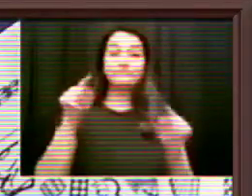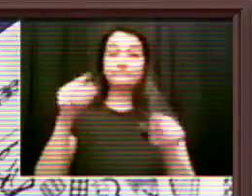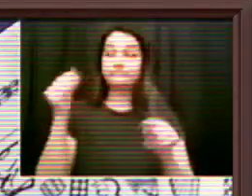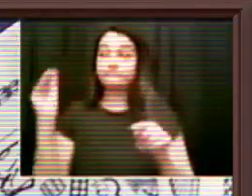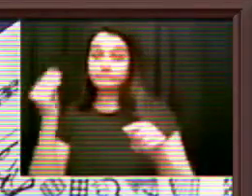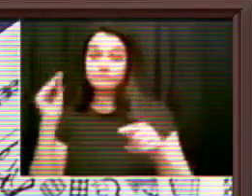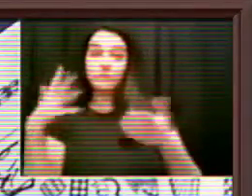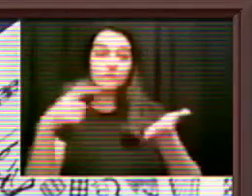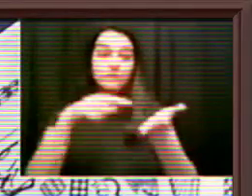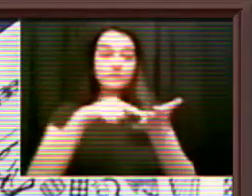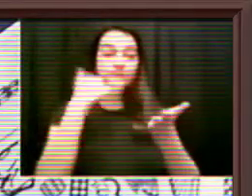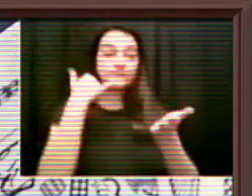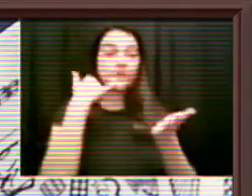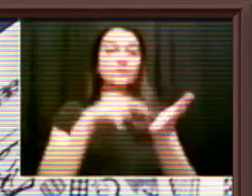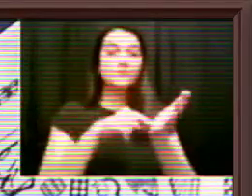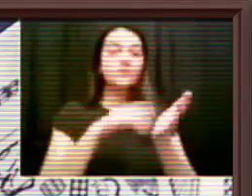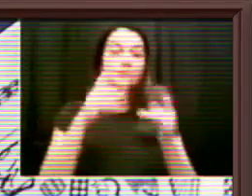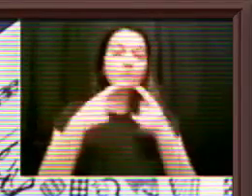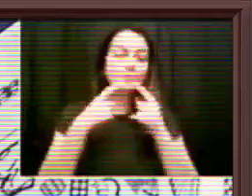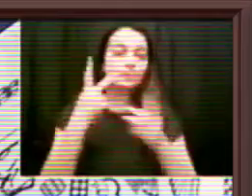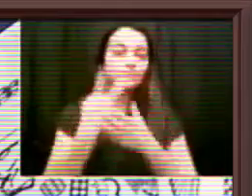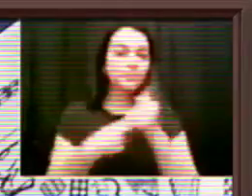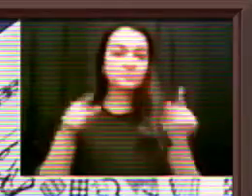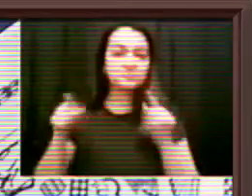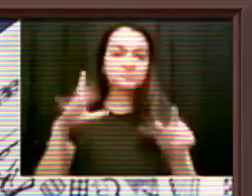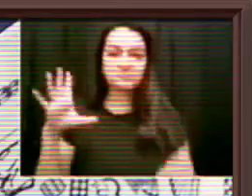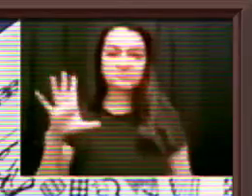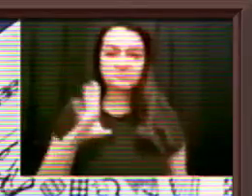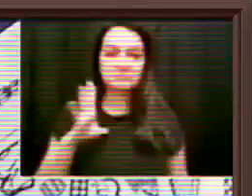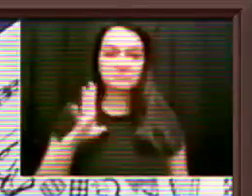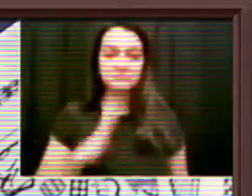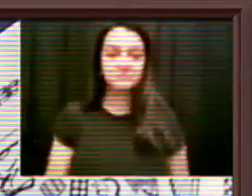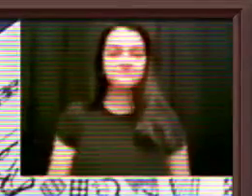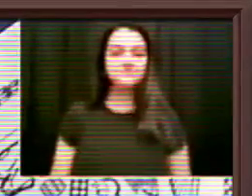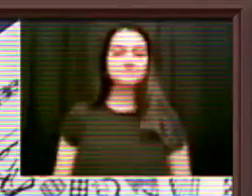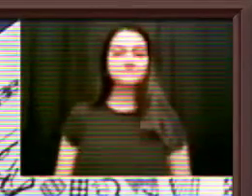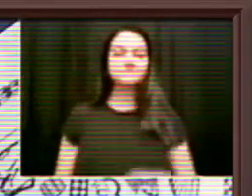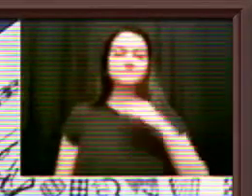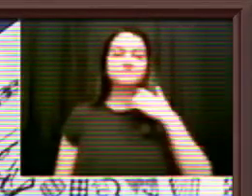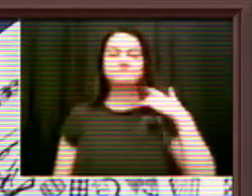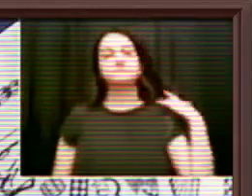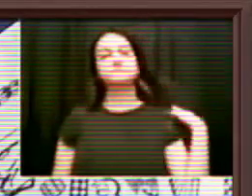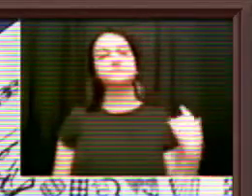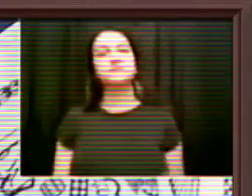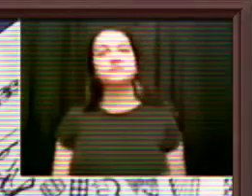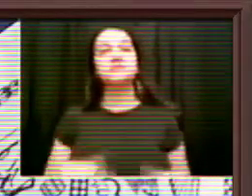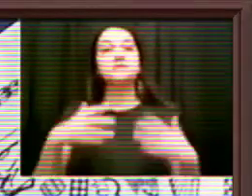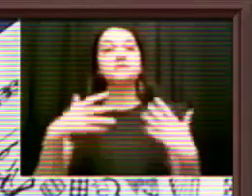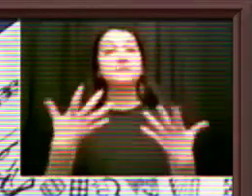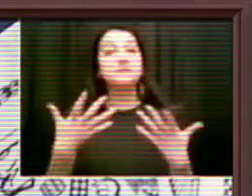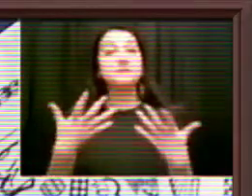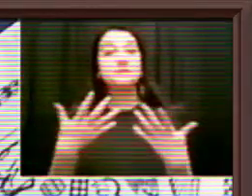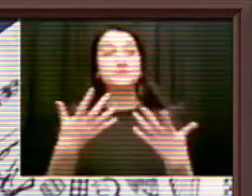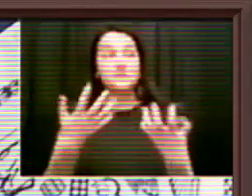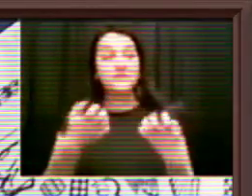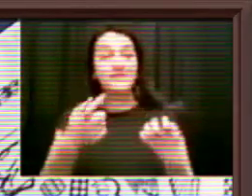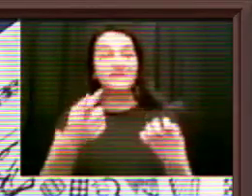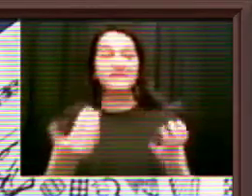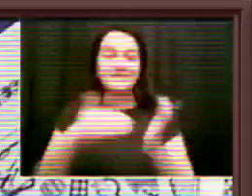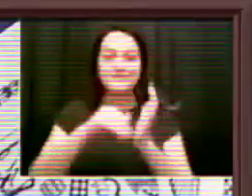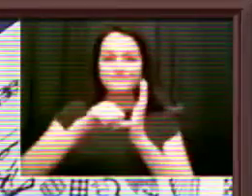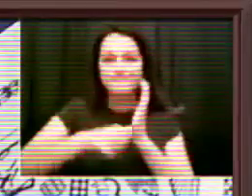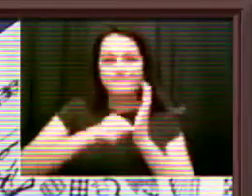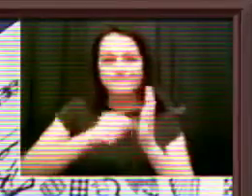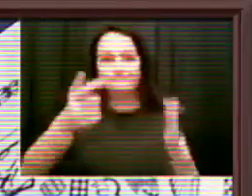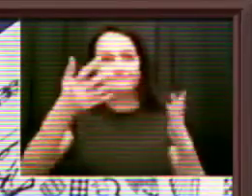interest. Think about if you want to start something like a Black Wall Street, like I've said again and again. They